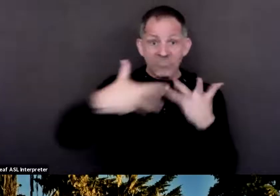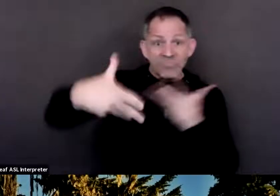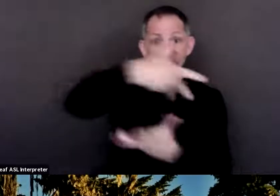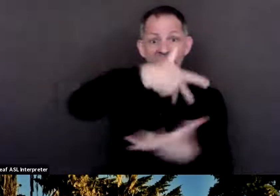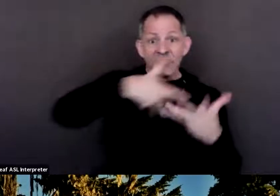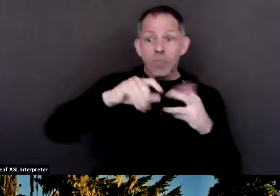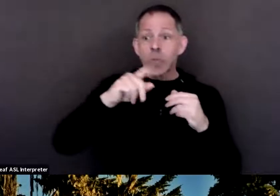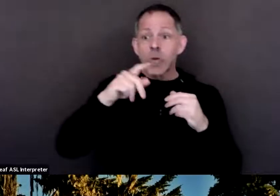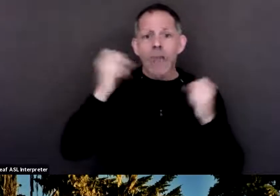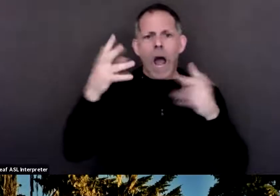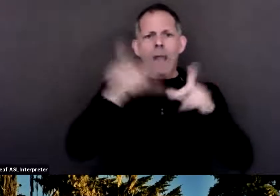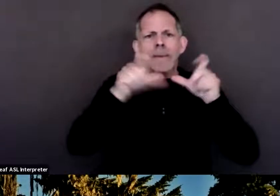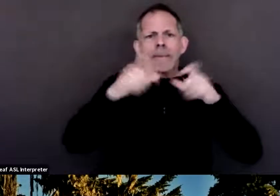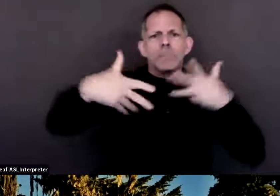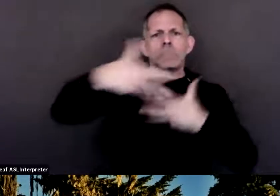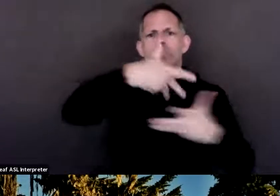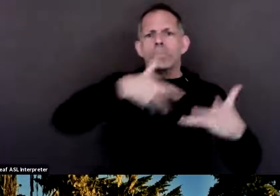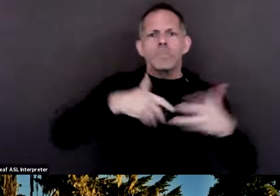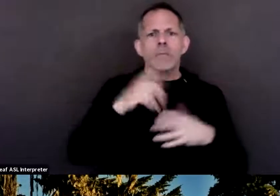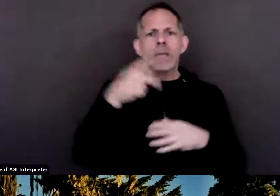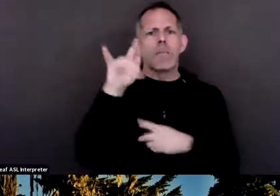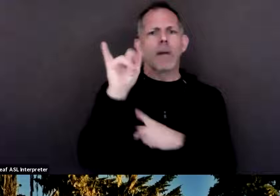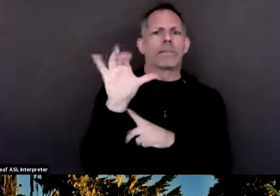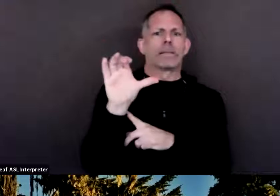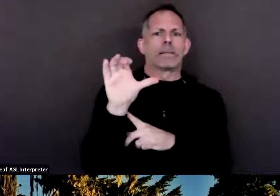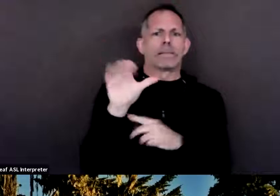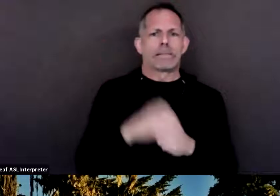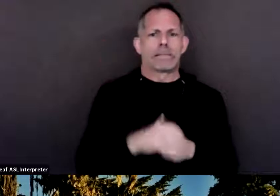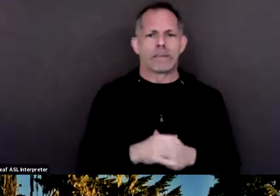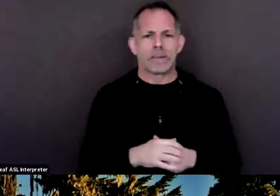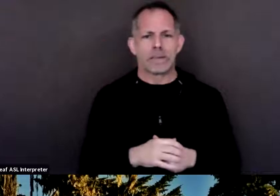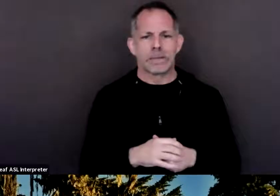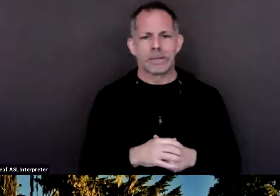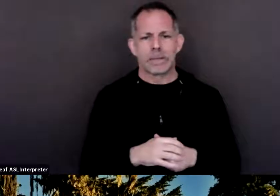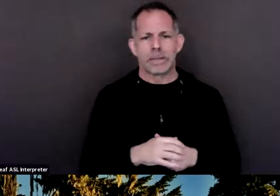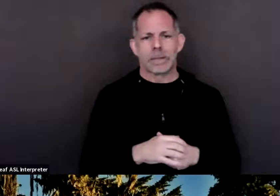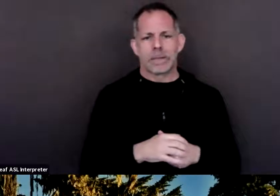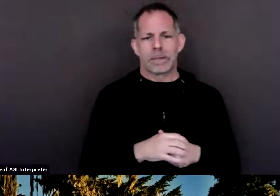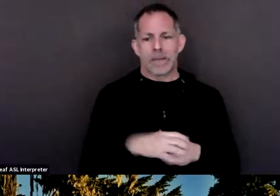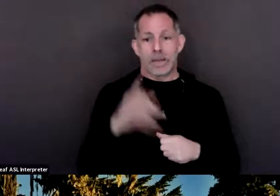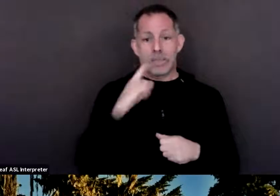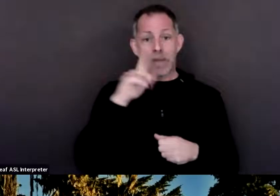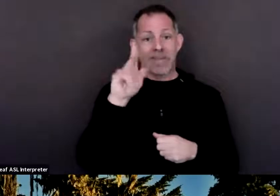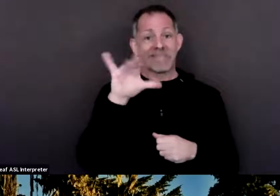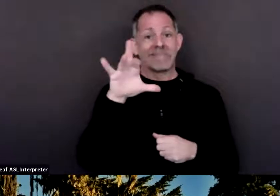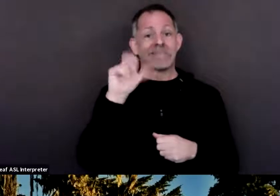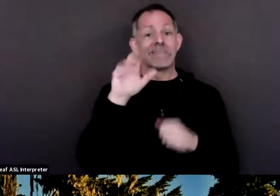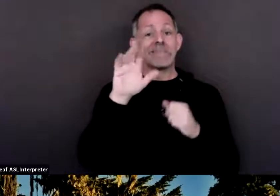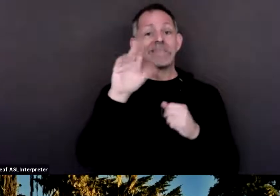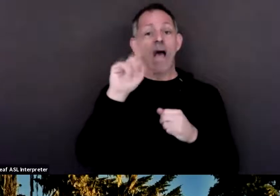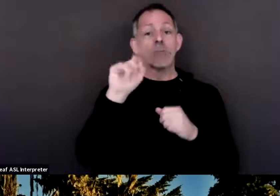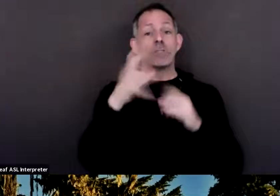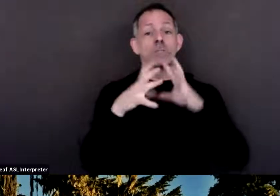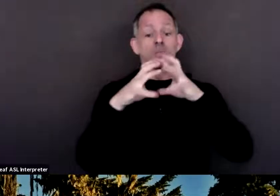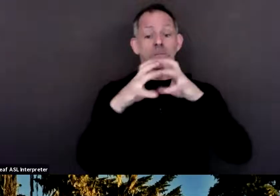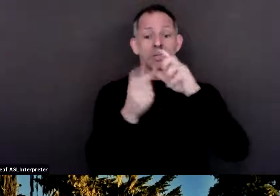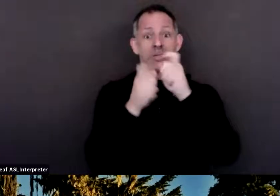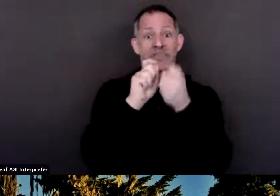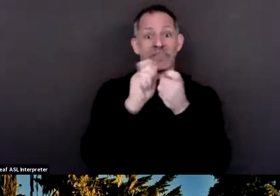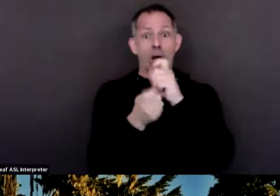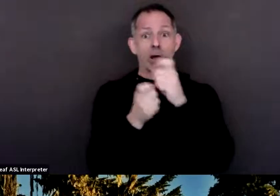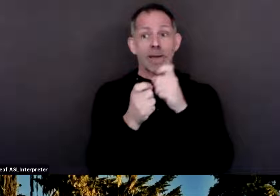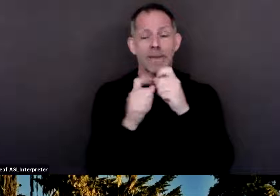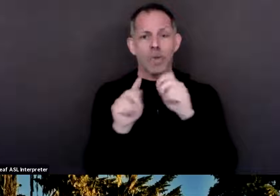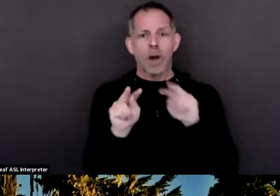want to, give this virus an opportunity to have, nature select